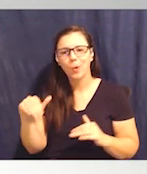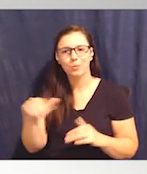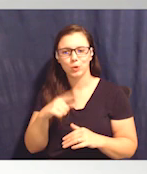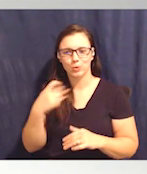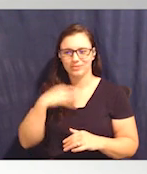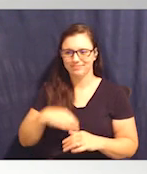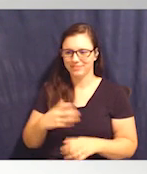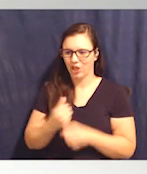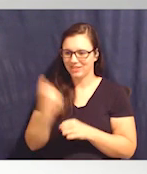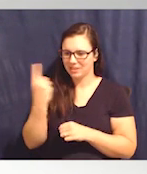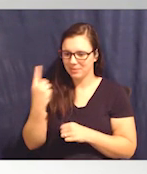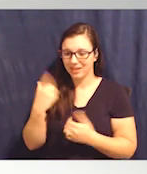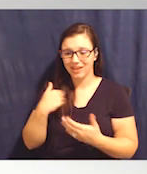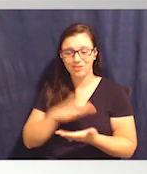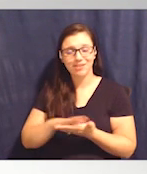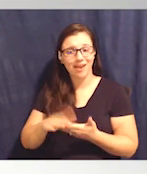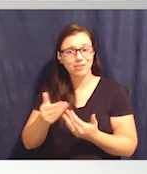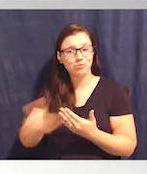and the meeting.